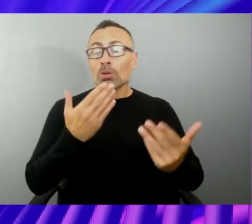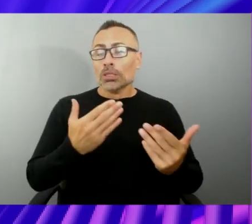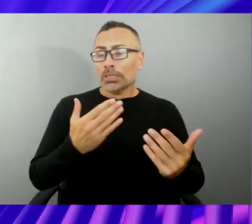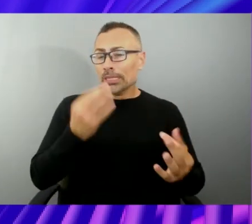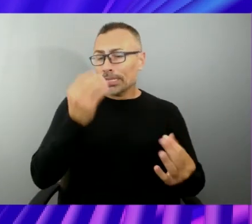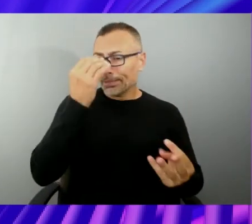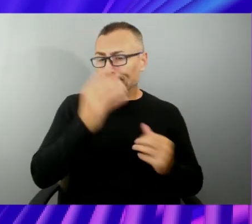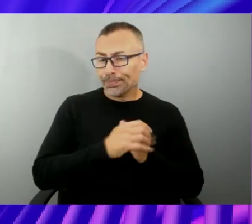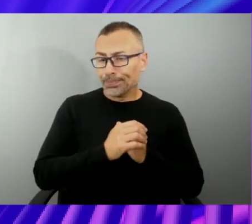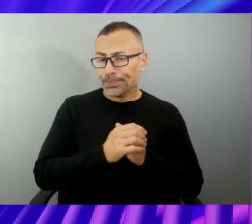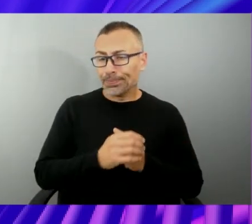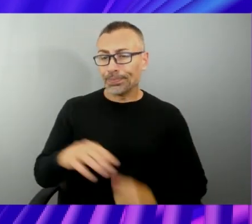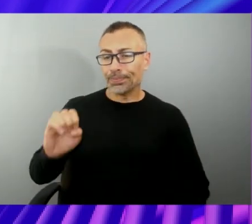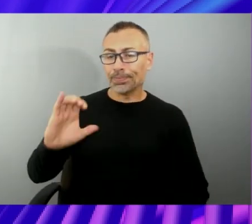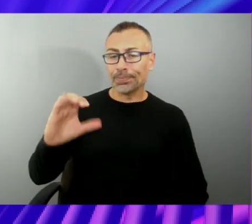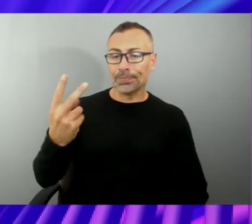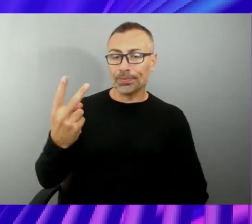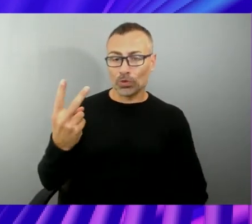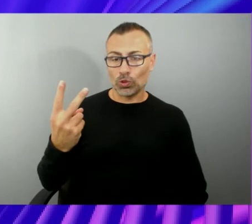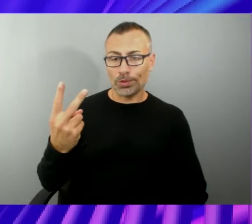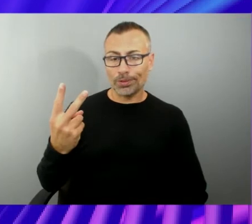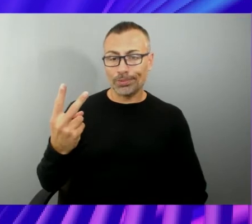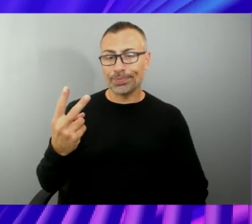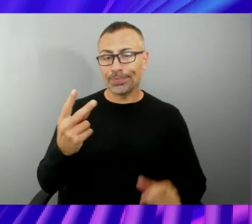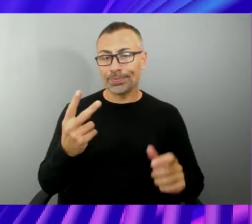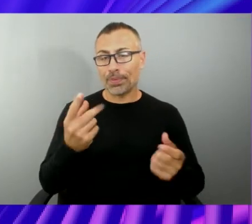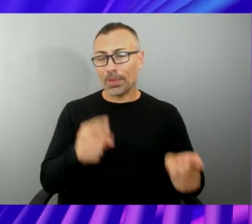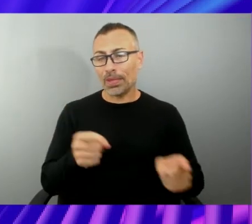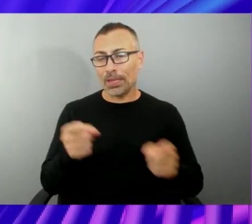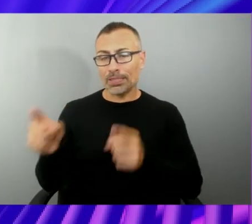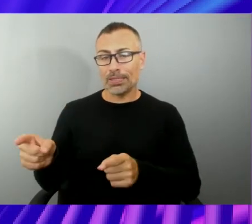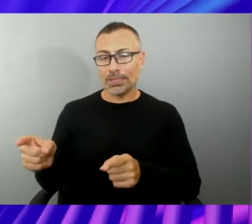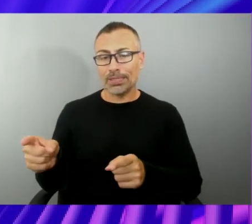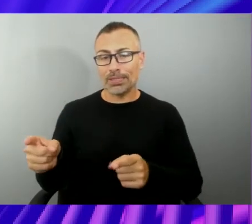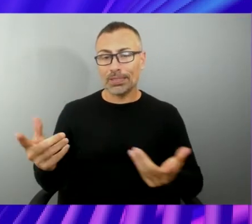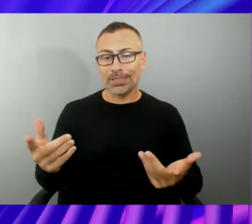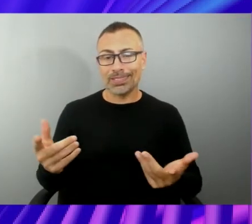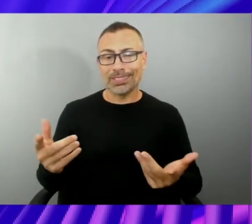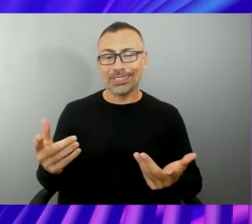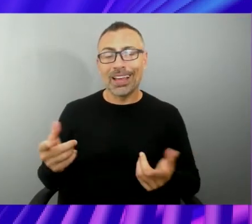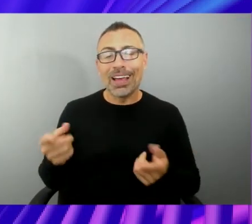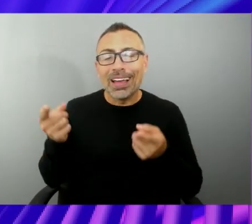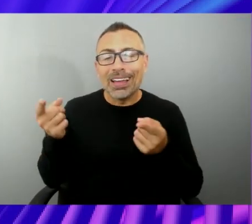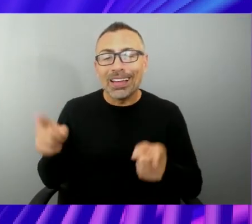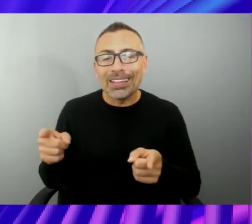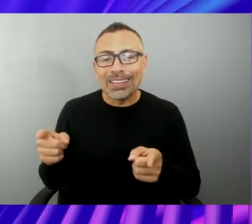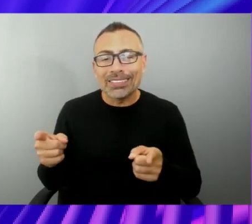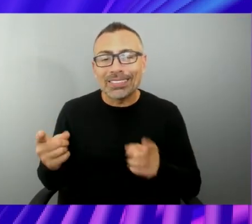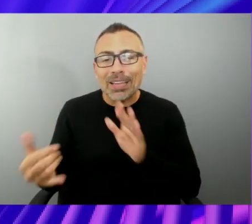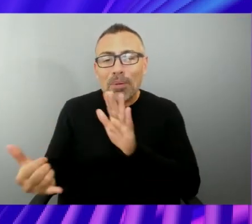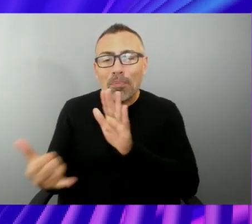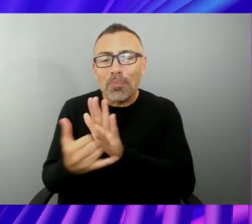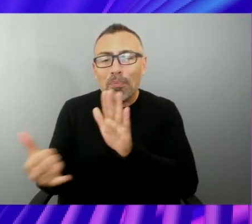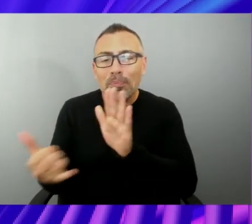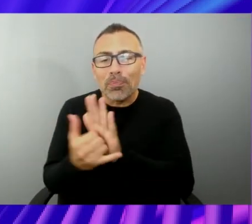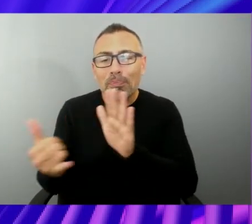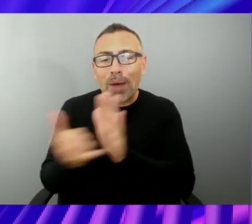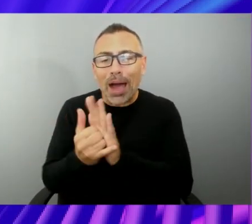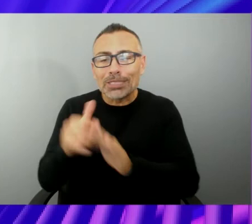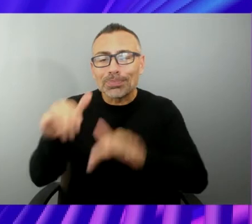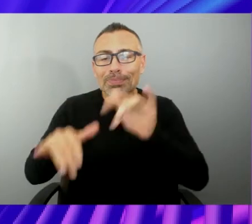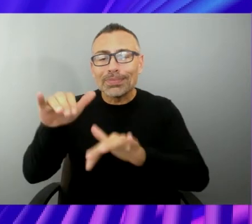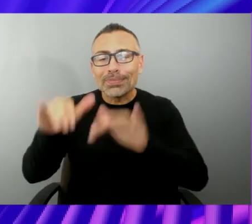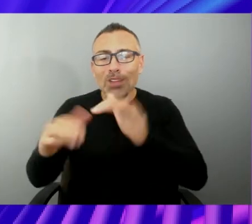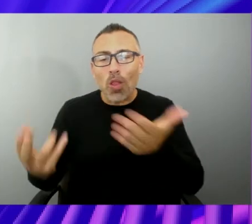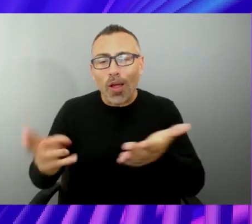EC2 instances, I mean, they don't even have thumbs. How can they log into a console? I mean, it would be as rare as a pink-footed platypus,